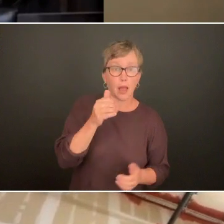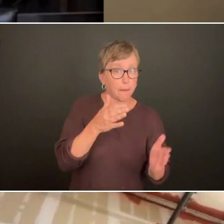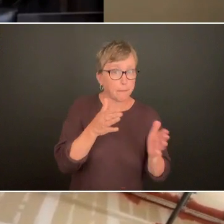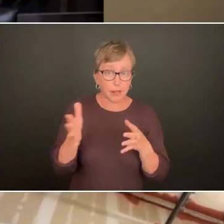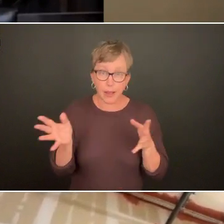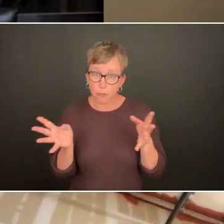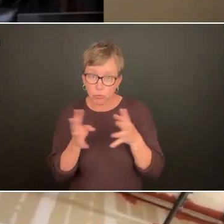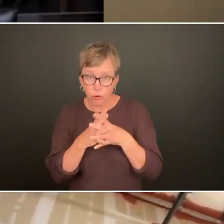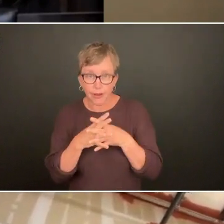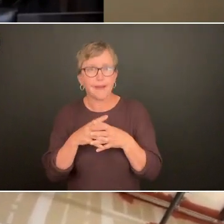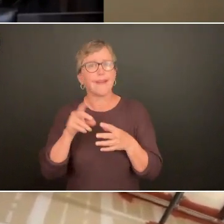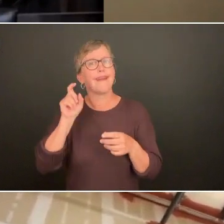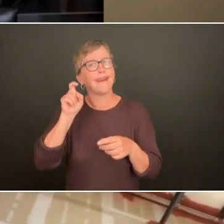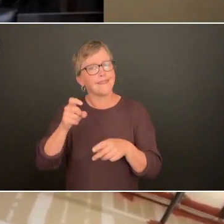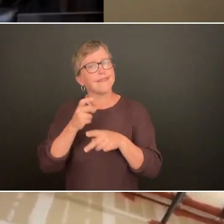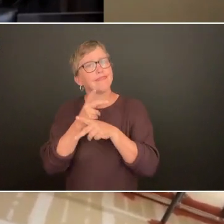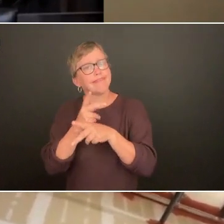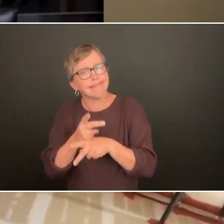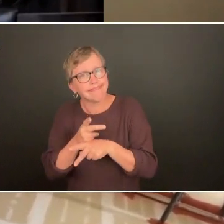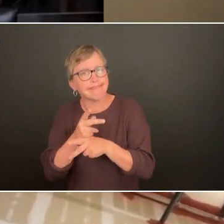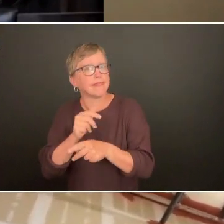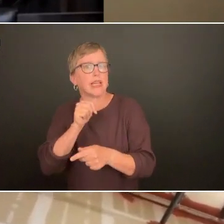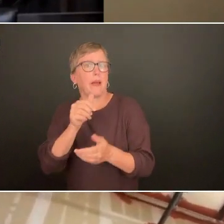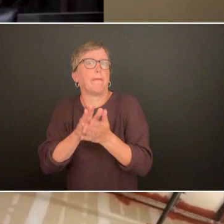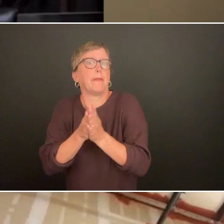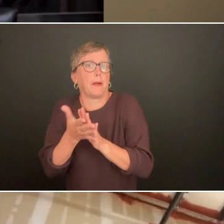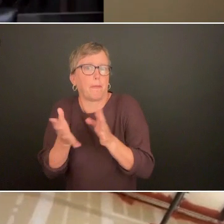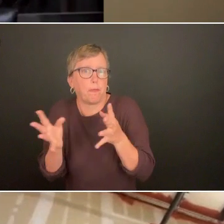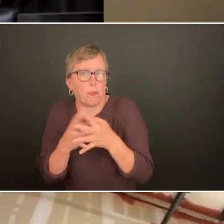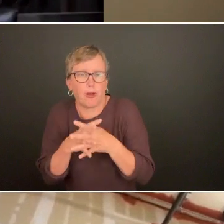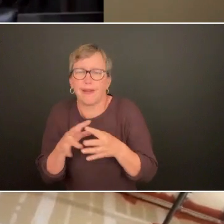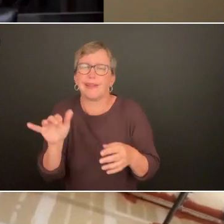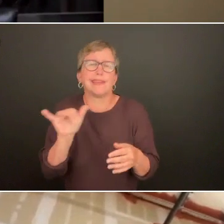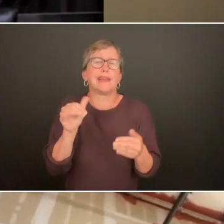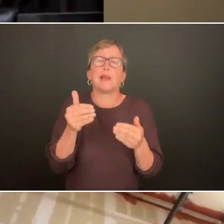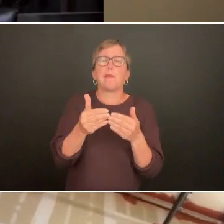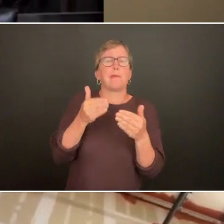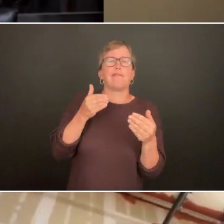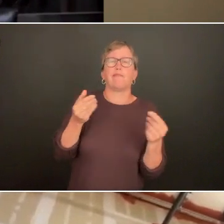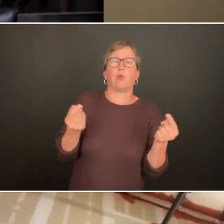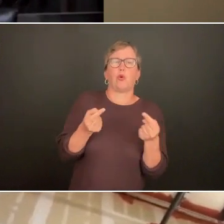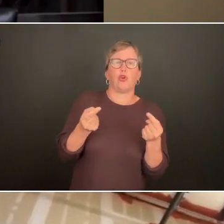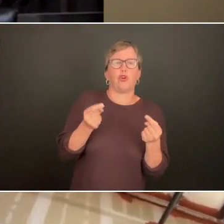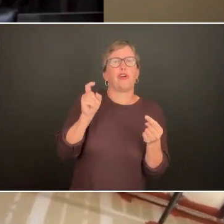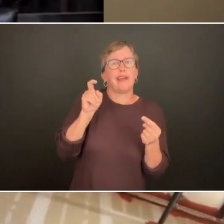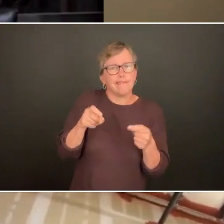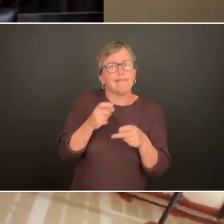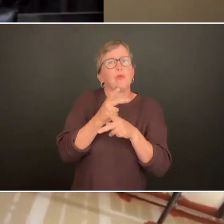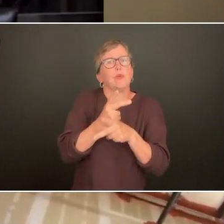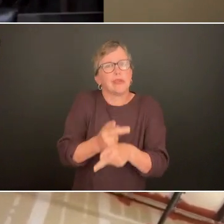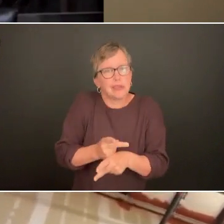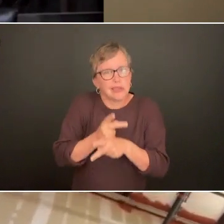So not only do you still have to be cautious of not getting pregnant if you are not intending to get